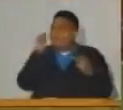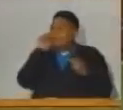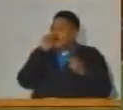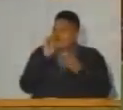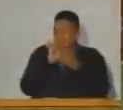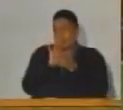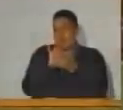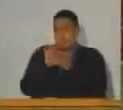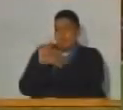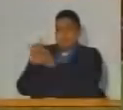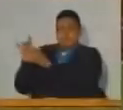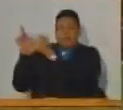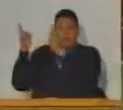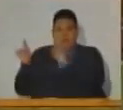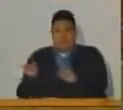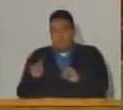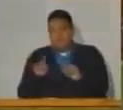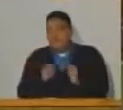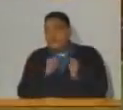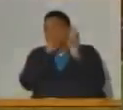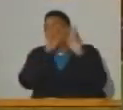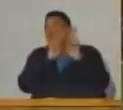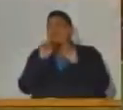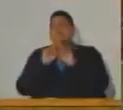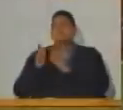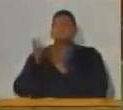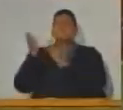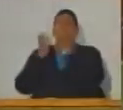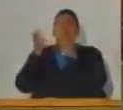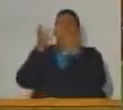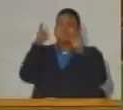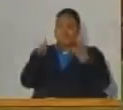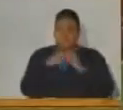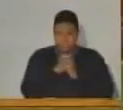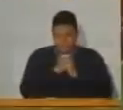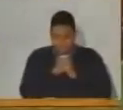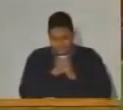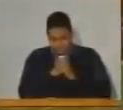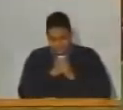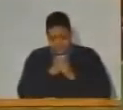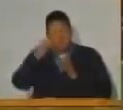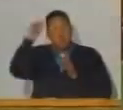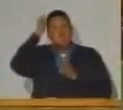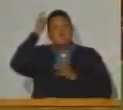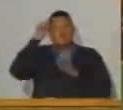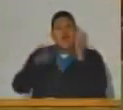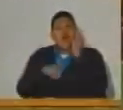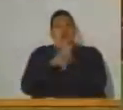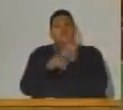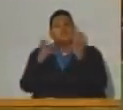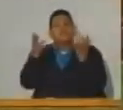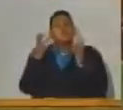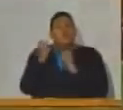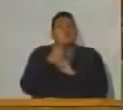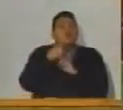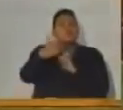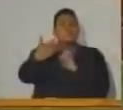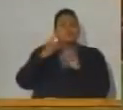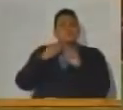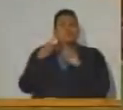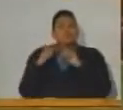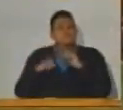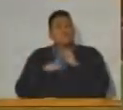partnership approach to various services. Government will also seek to expand